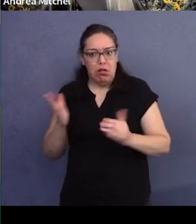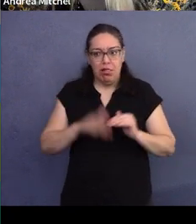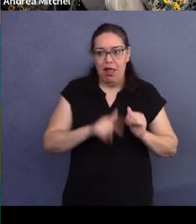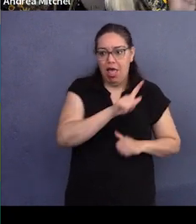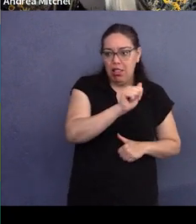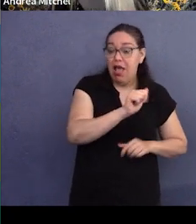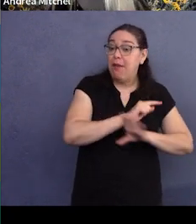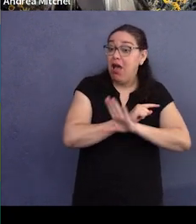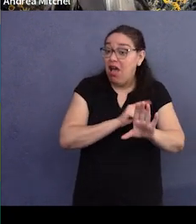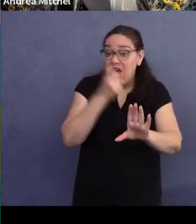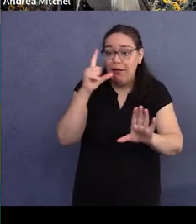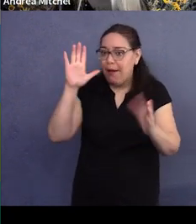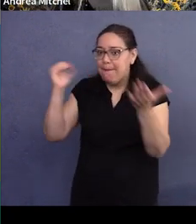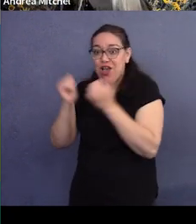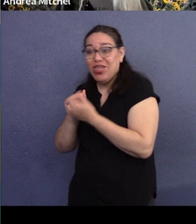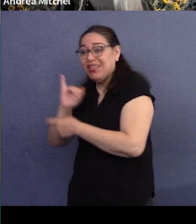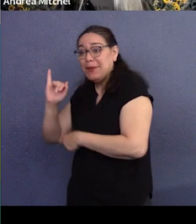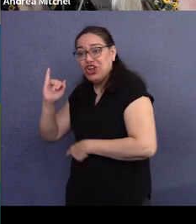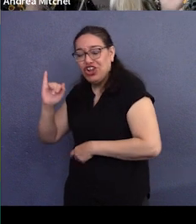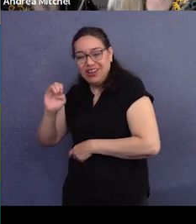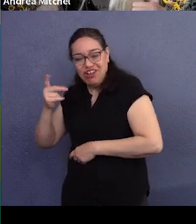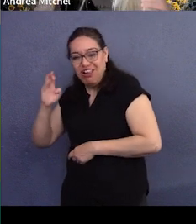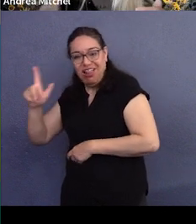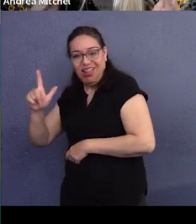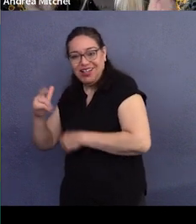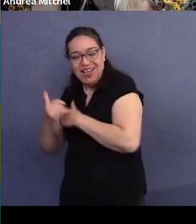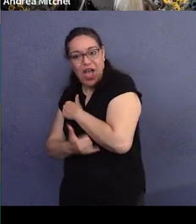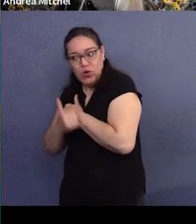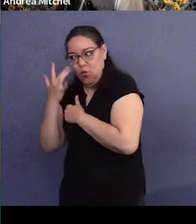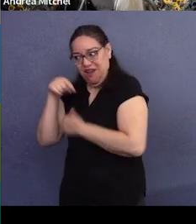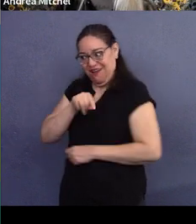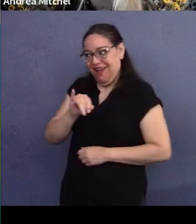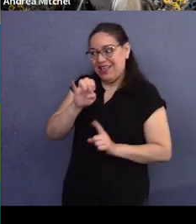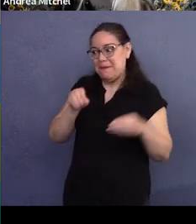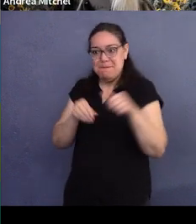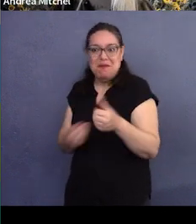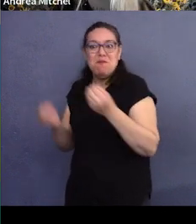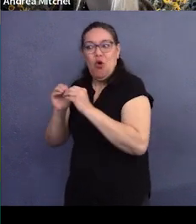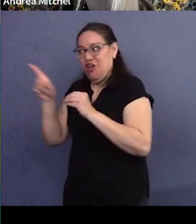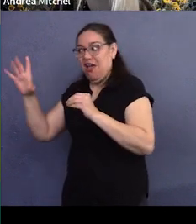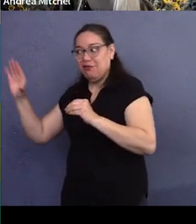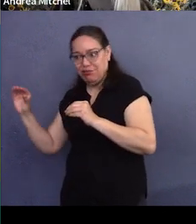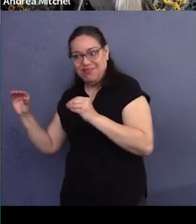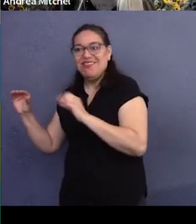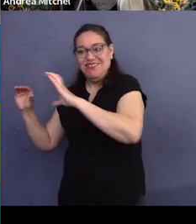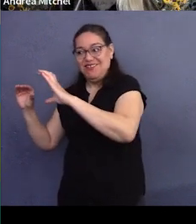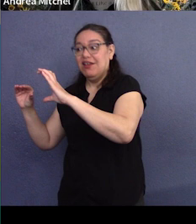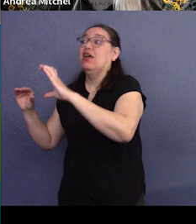Imperial County because we actually pay more than Imperial County. So just make sure you understand where you're going to be hiring